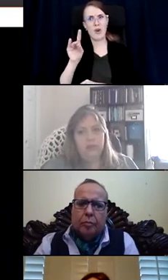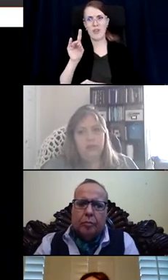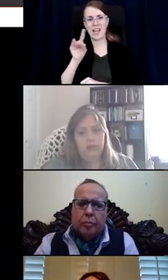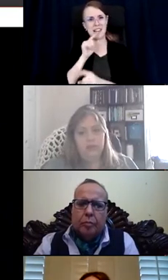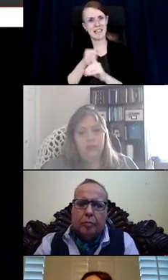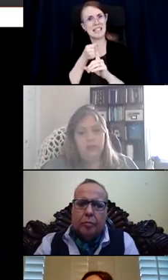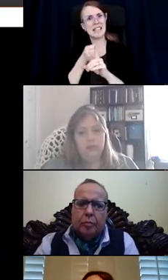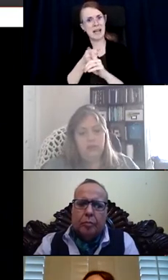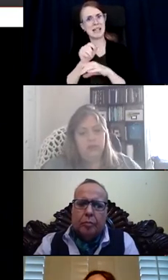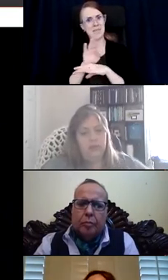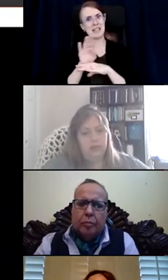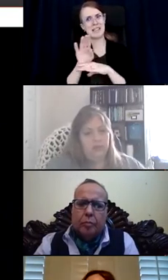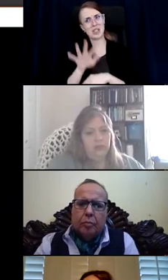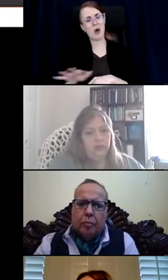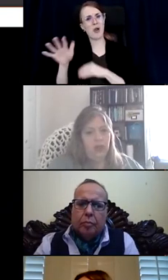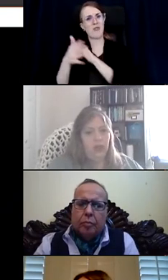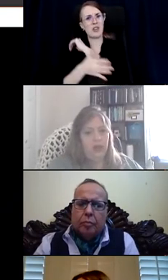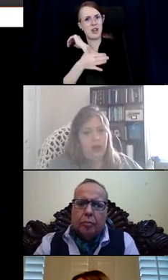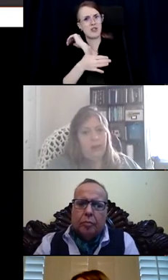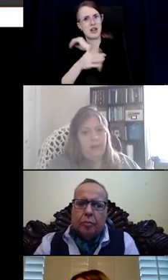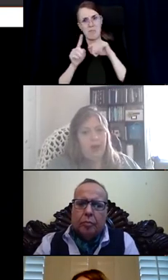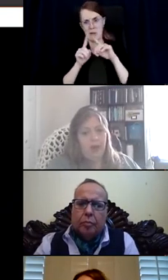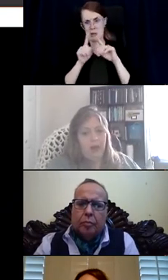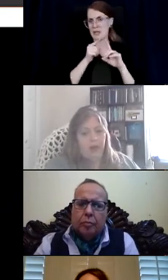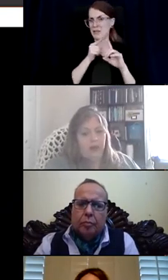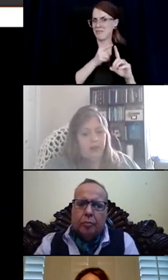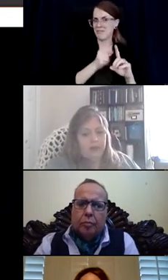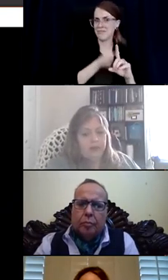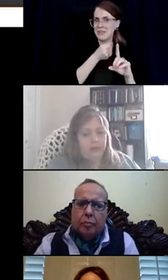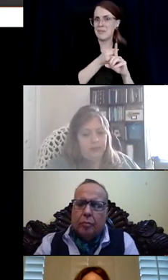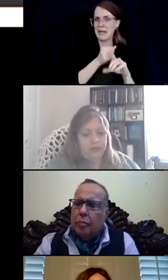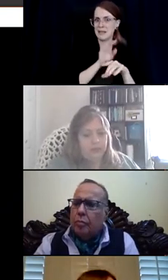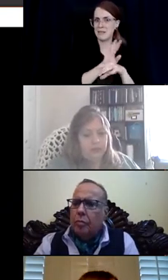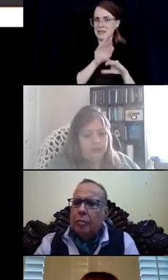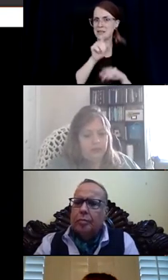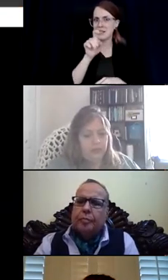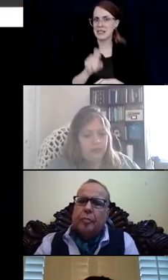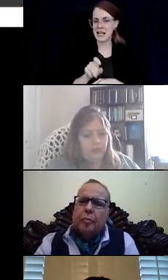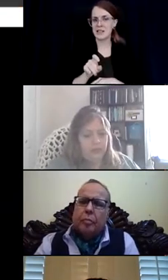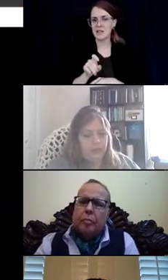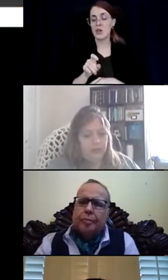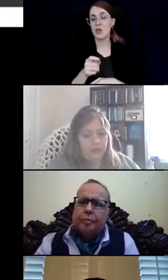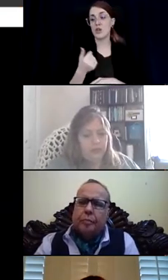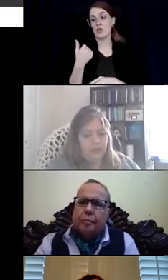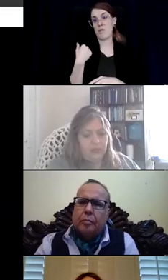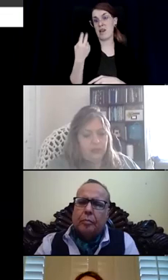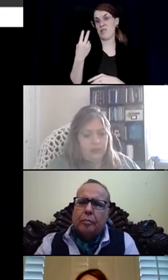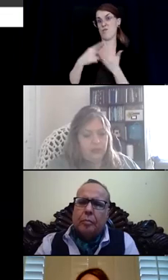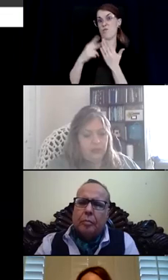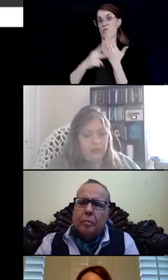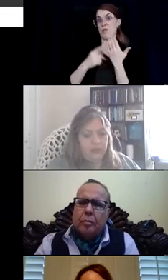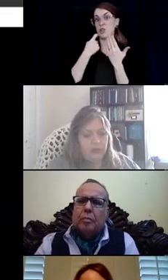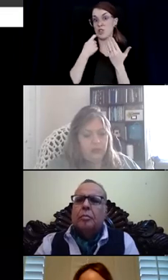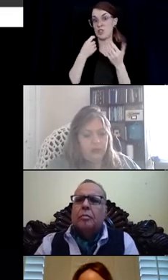in the state of Texas. So this program, again, a little bit of a hybrid between the last two. It's